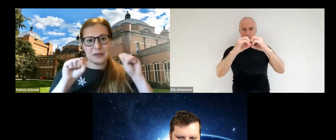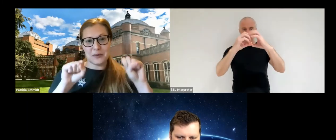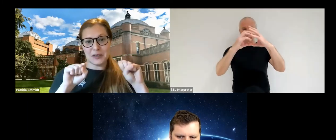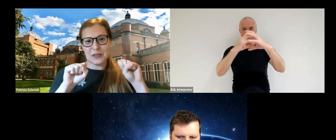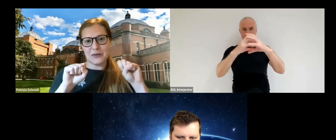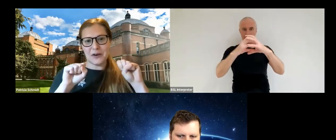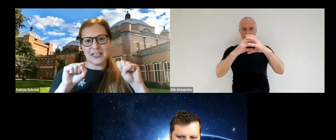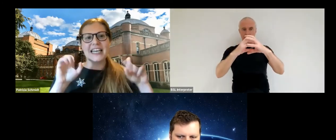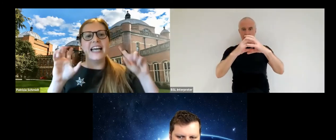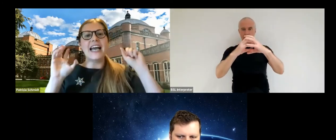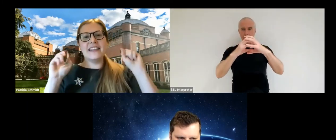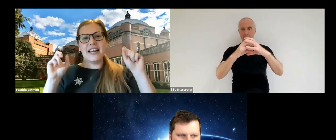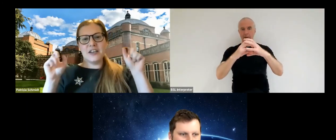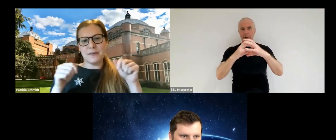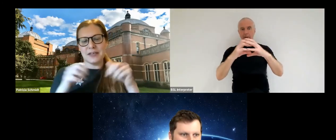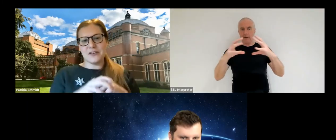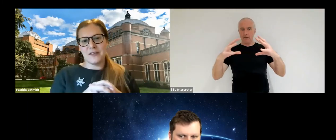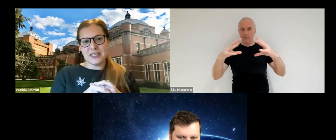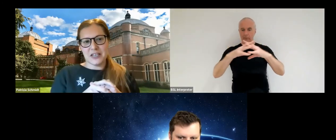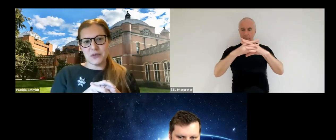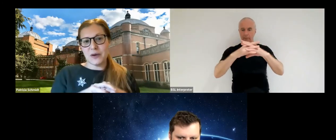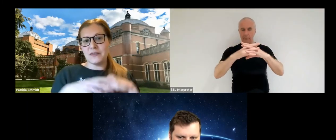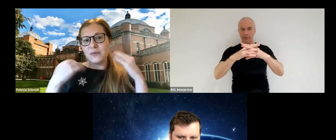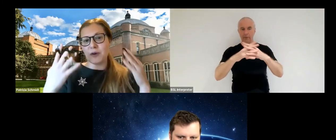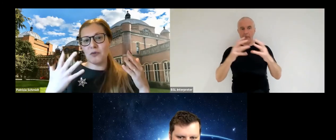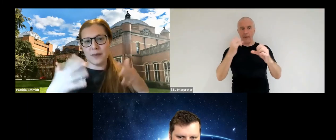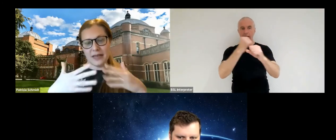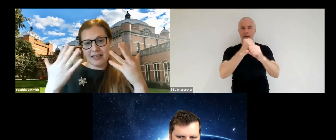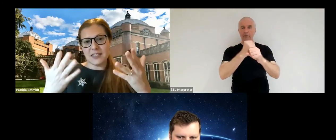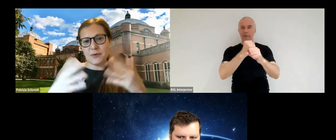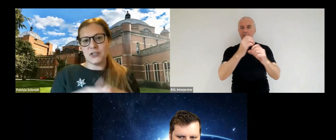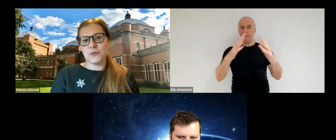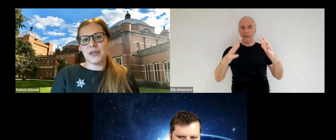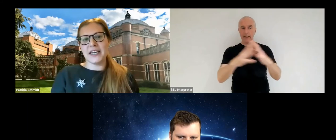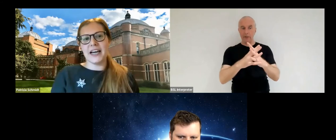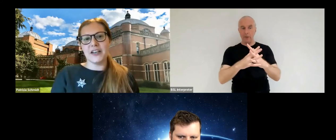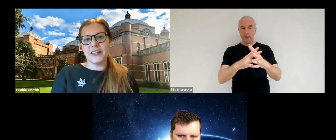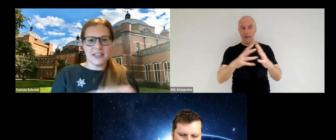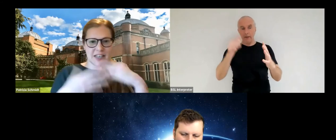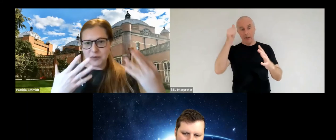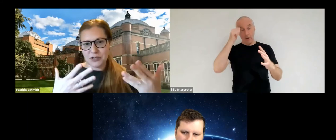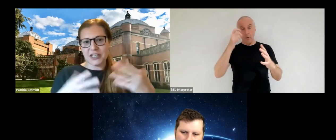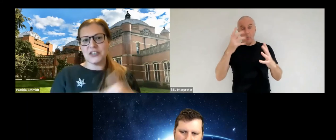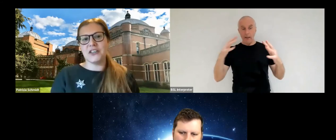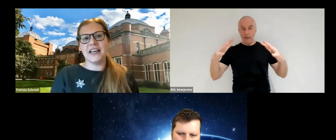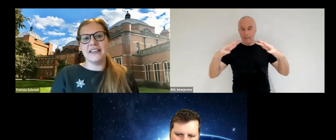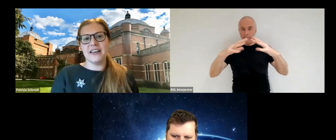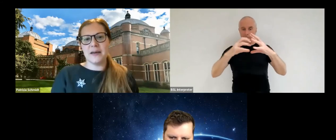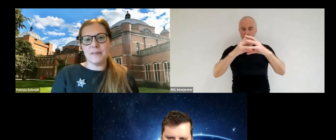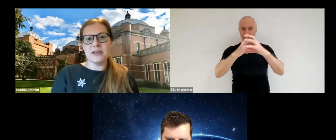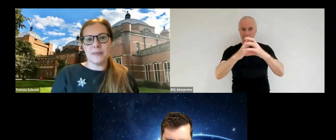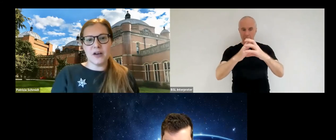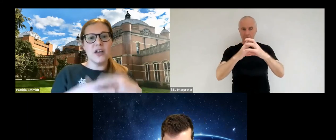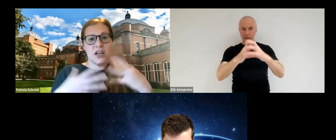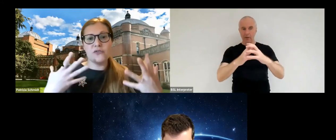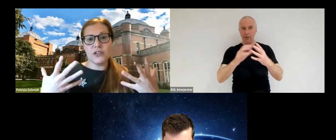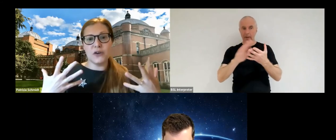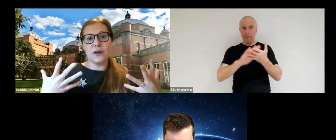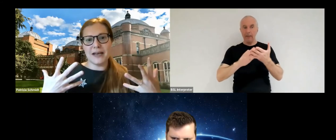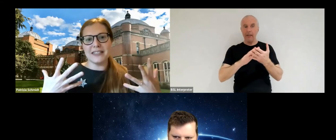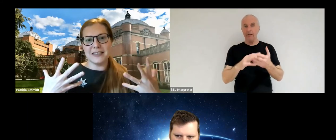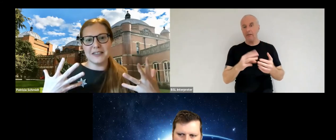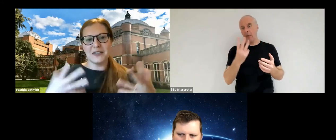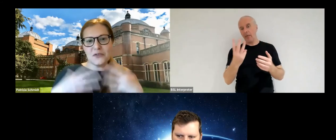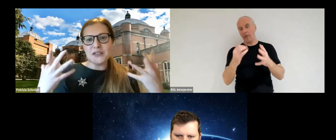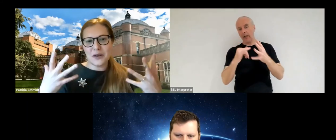energy between the two, right? And then you emit gravitational waves. And we know in these mergers, we can calculate, and there's a prediction, and they emit about three